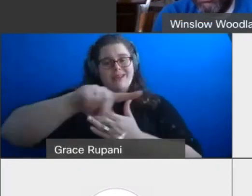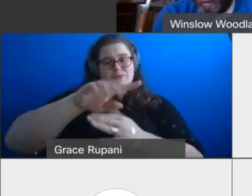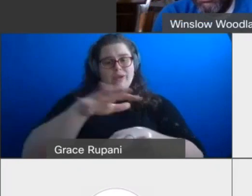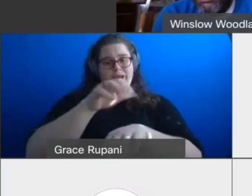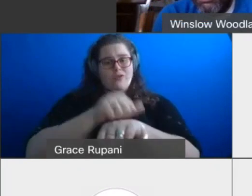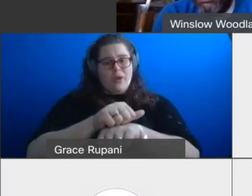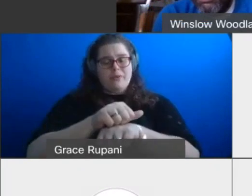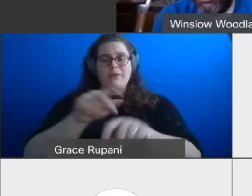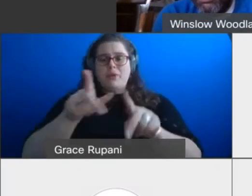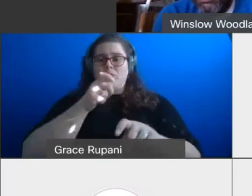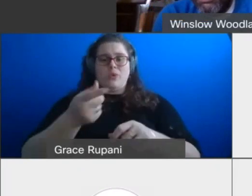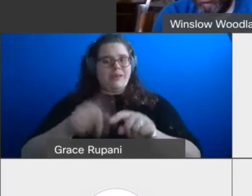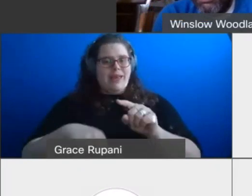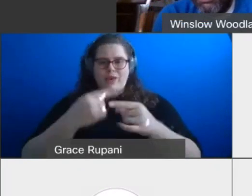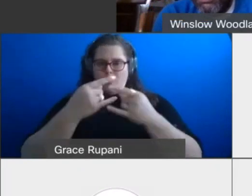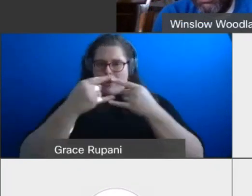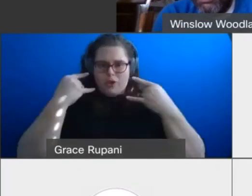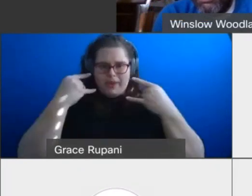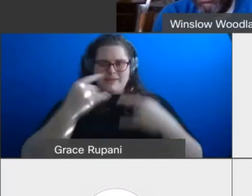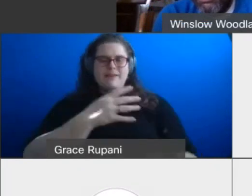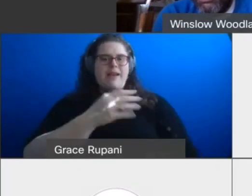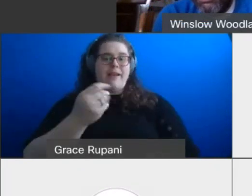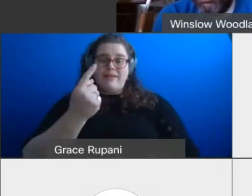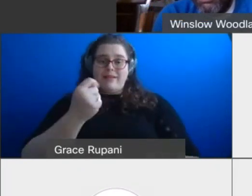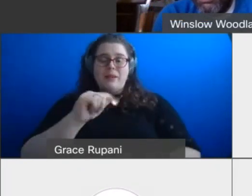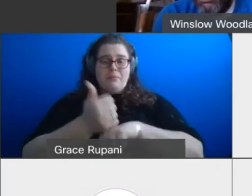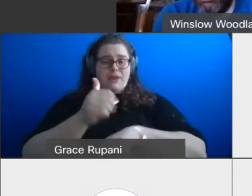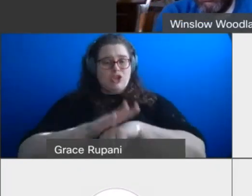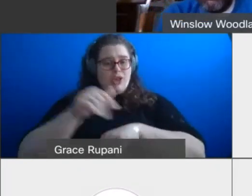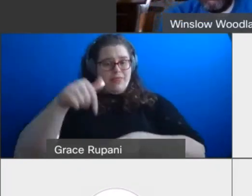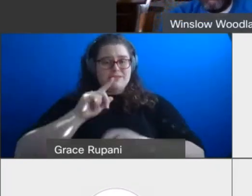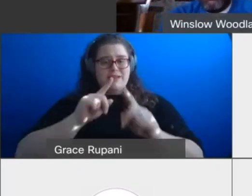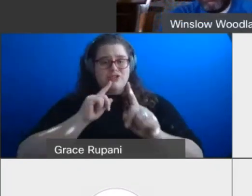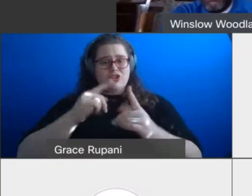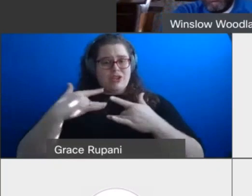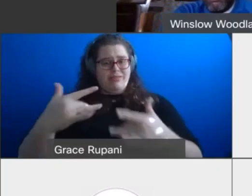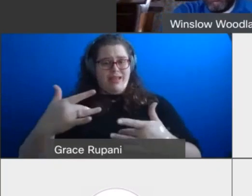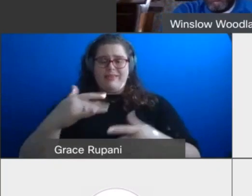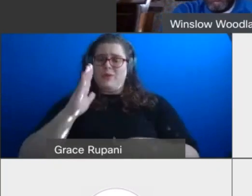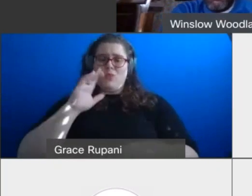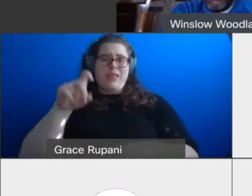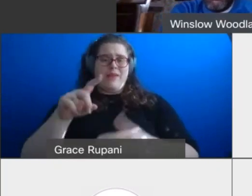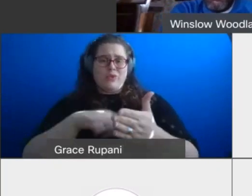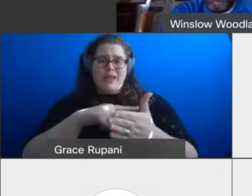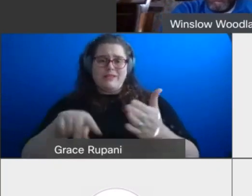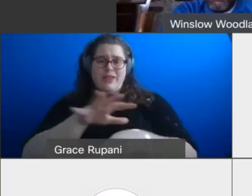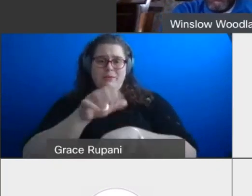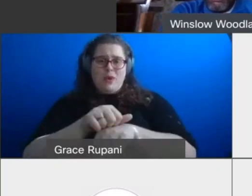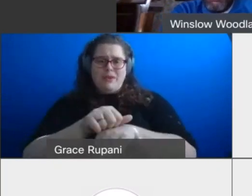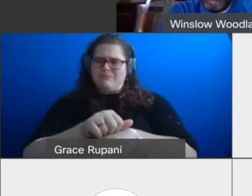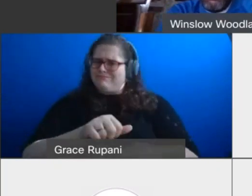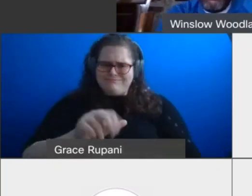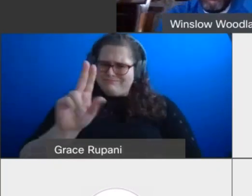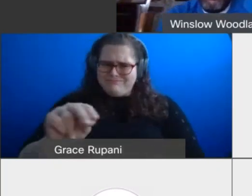who cannot wear a mask, and based on this conversation, likely will need to cancel their appointment. That is not what I said at